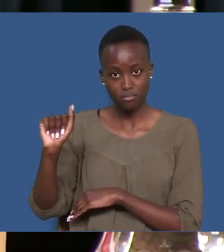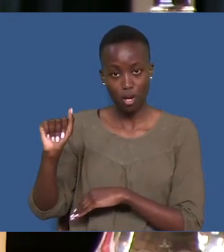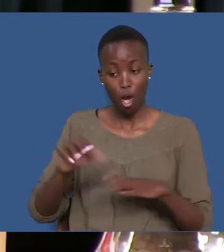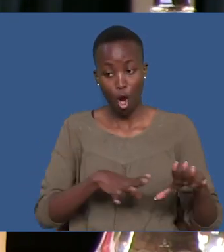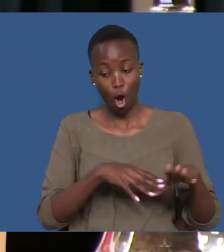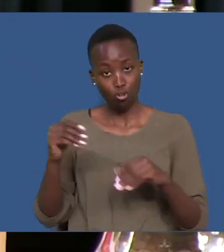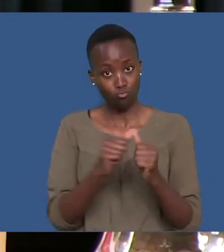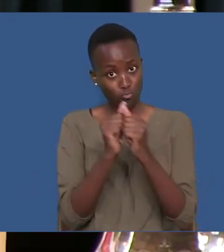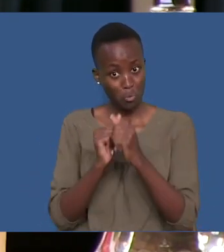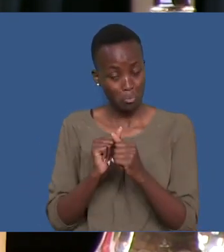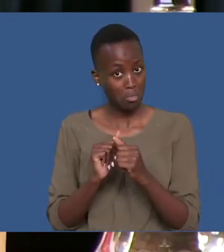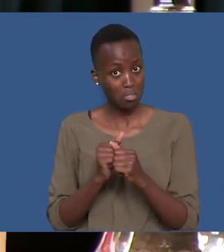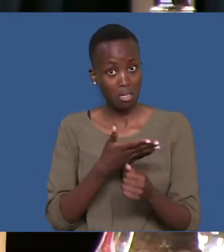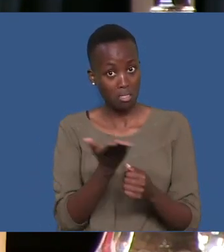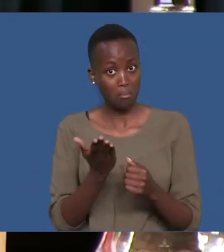to go with them.